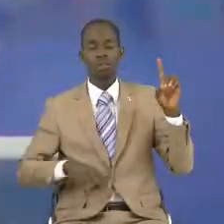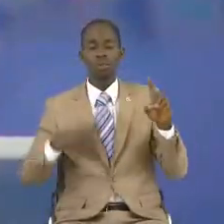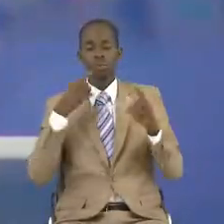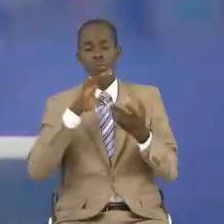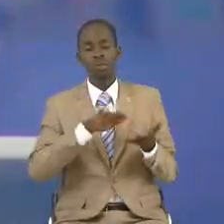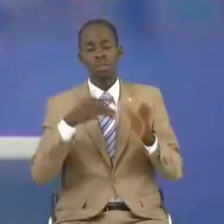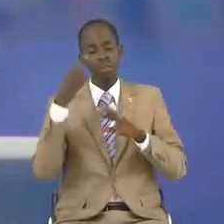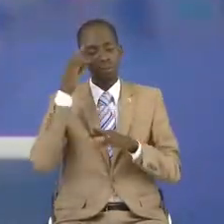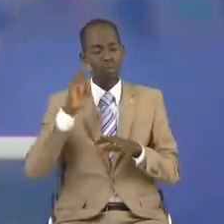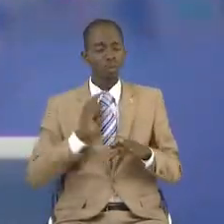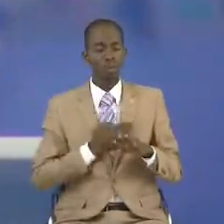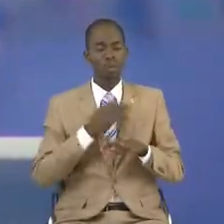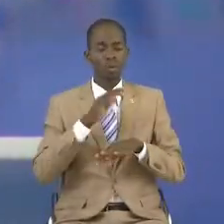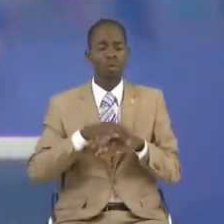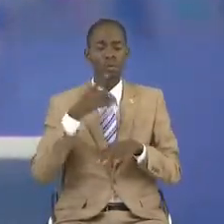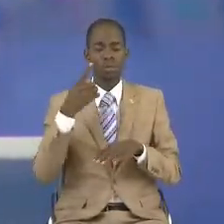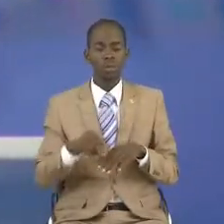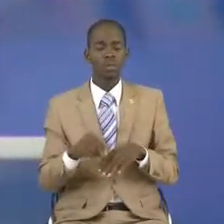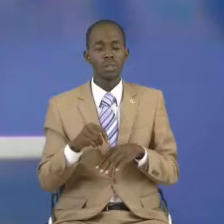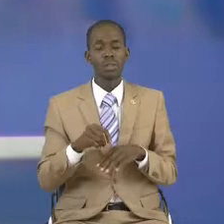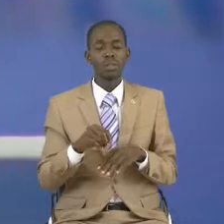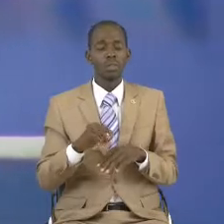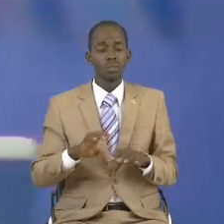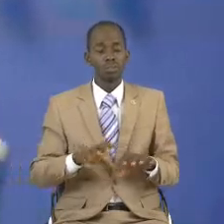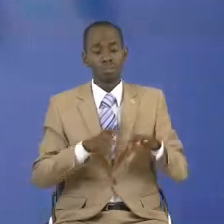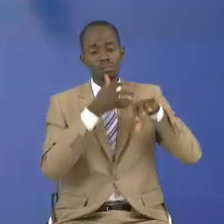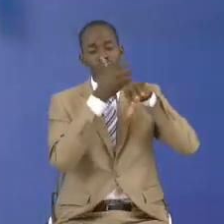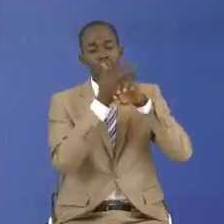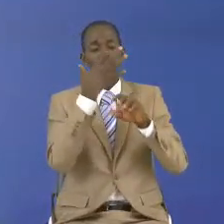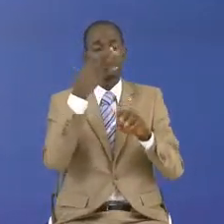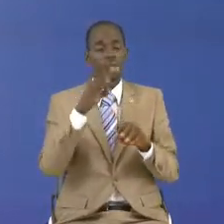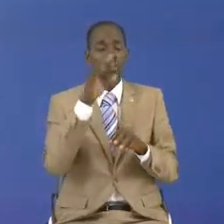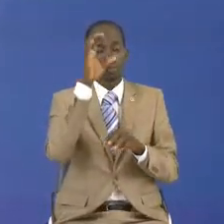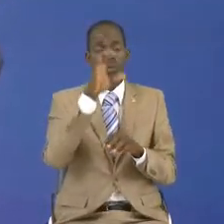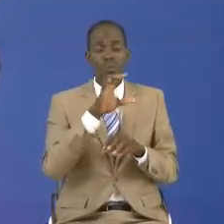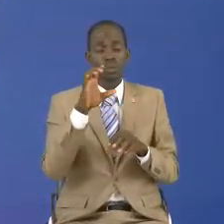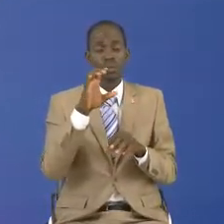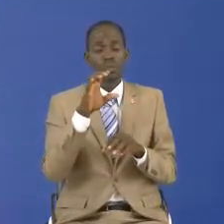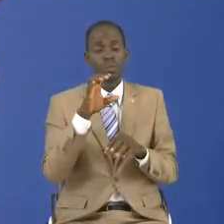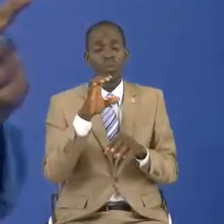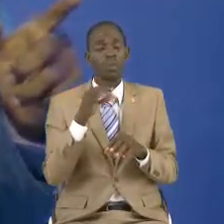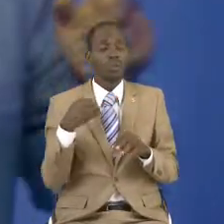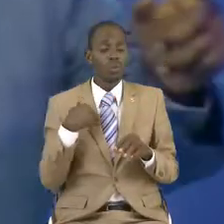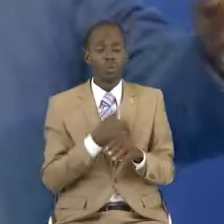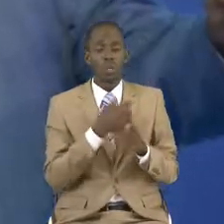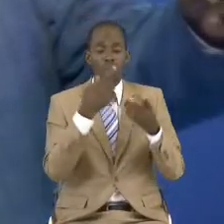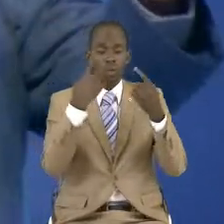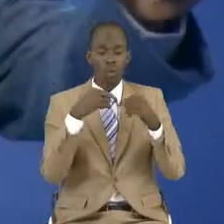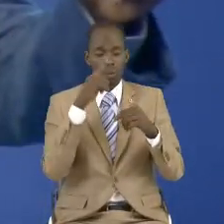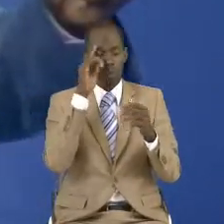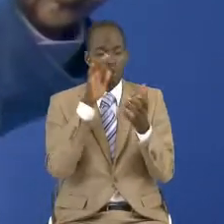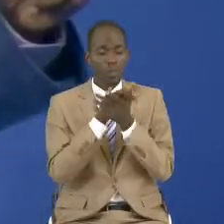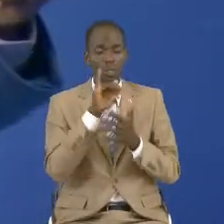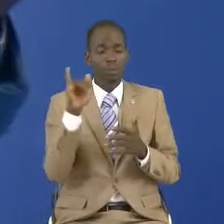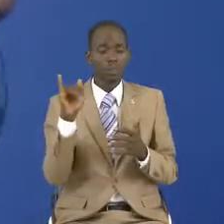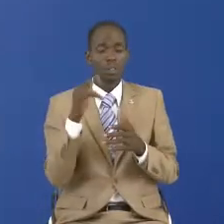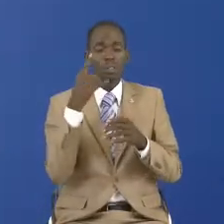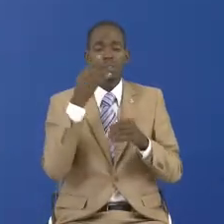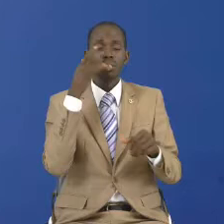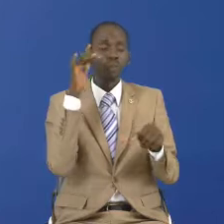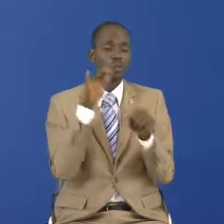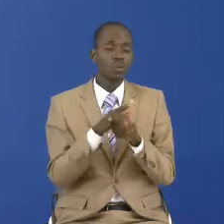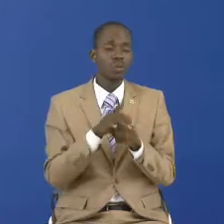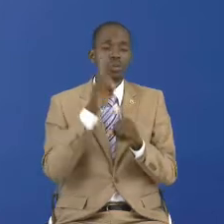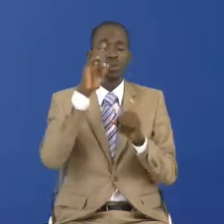of calvary we calm believing the promise you have given that